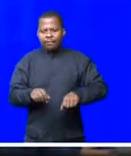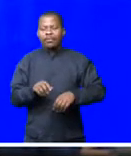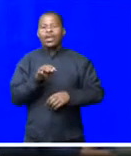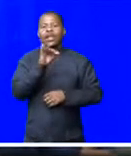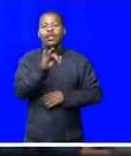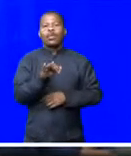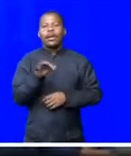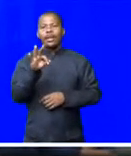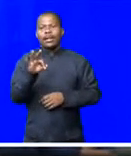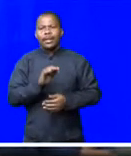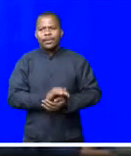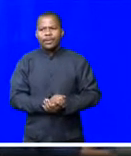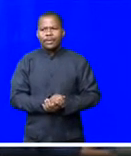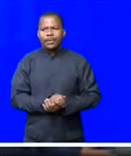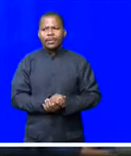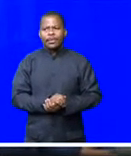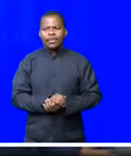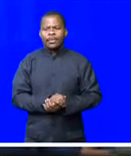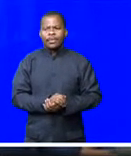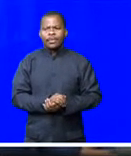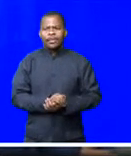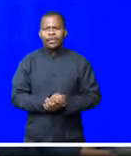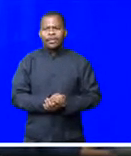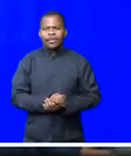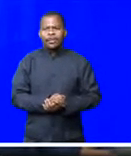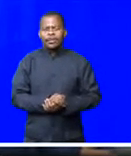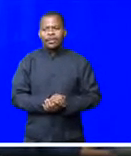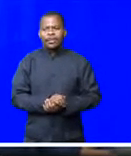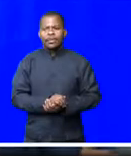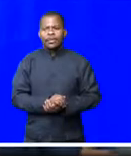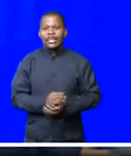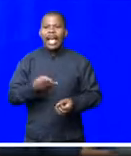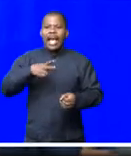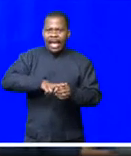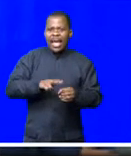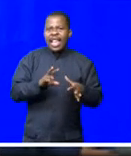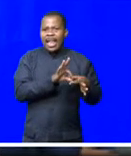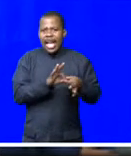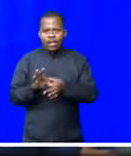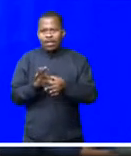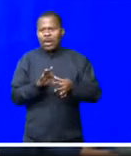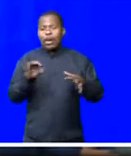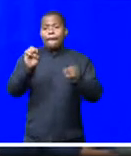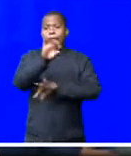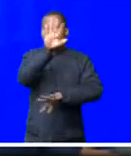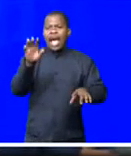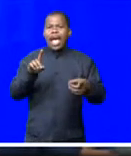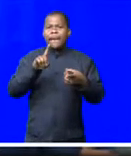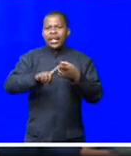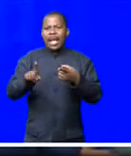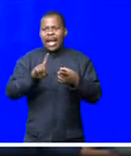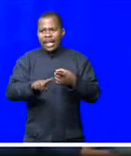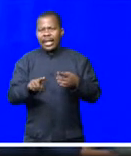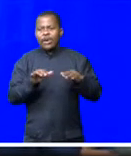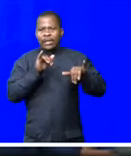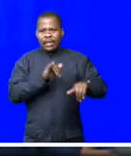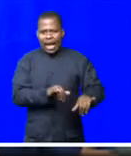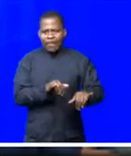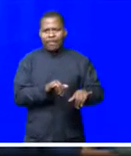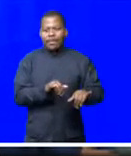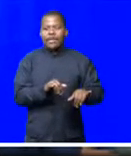nebadlali labangamashumi lamabili namathathu. Kanzi ngakulokunye yona iFIFA iphindze amametela ukuthi badlali abavumelekile kuhlala